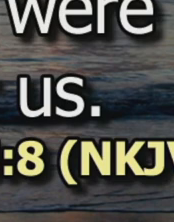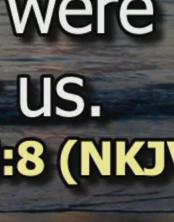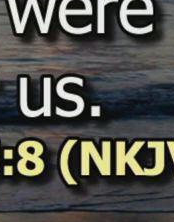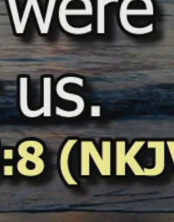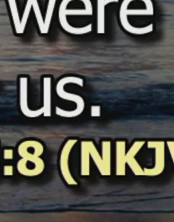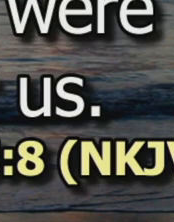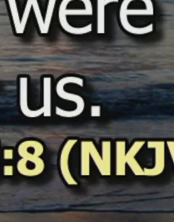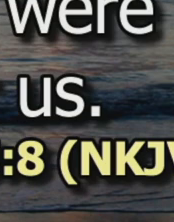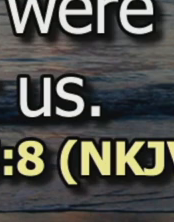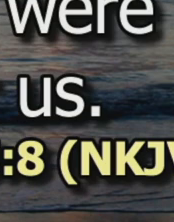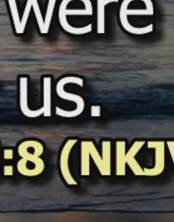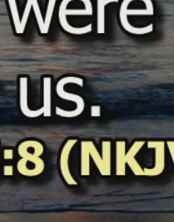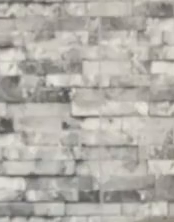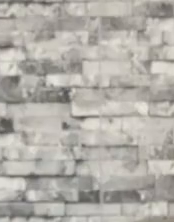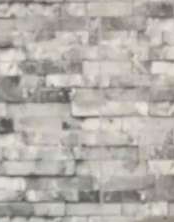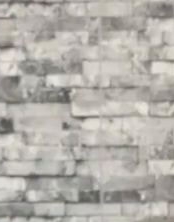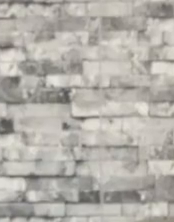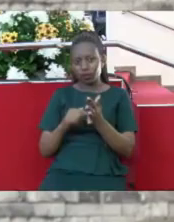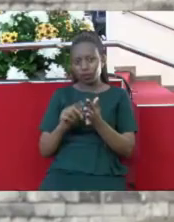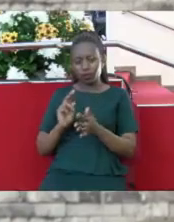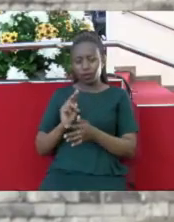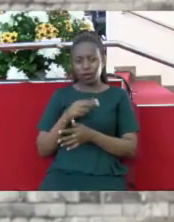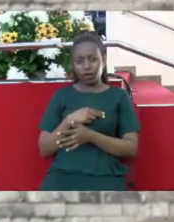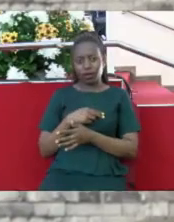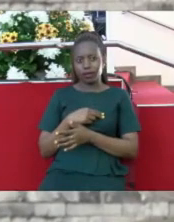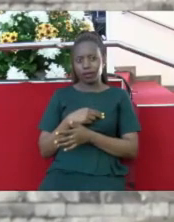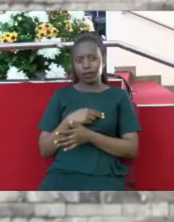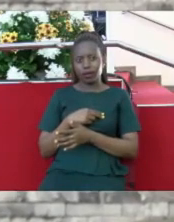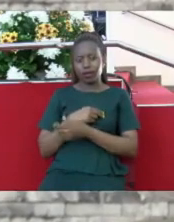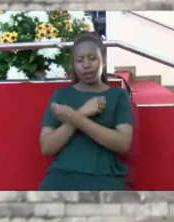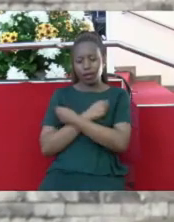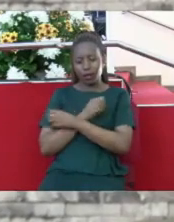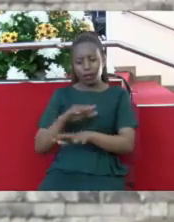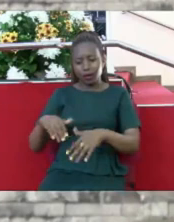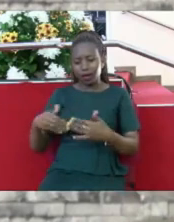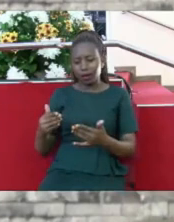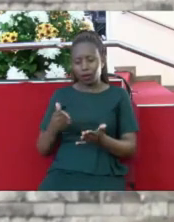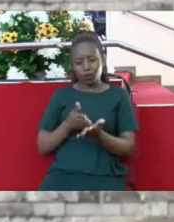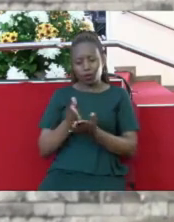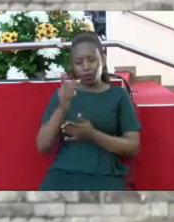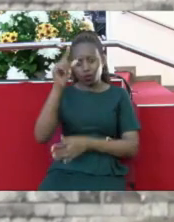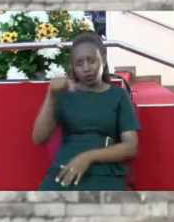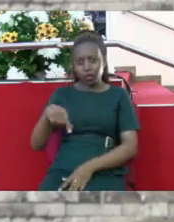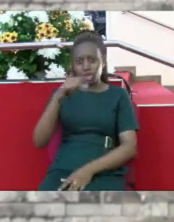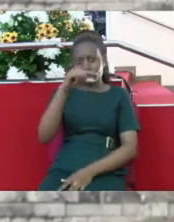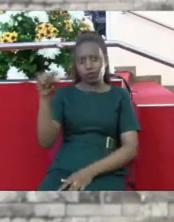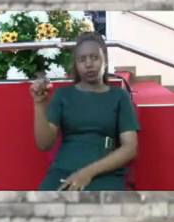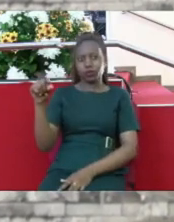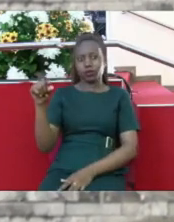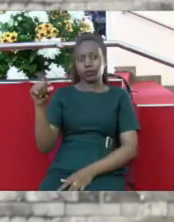us. Akatuweka haki. He went to the cross, akaenda pale msalabani, showing his great love for